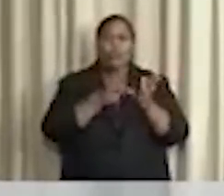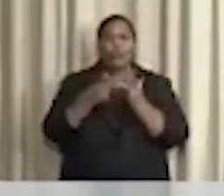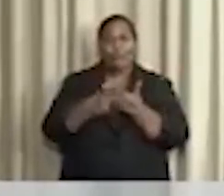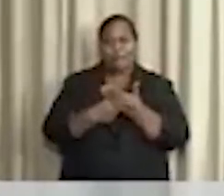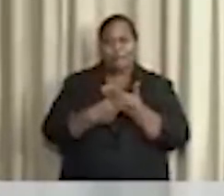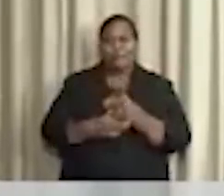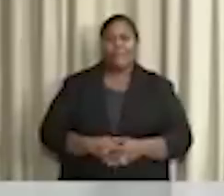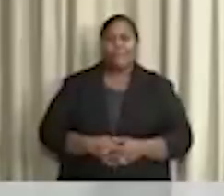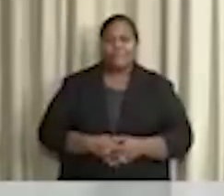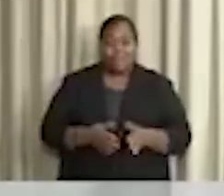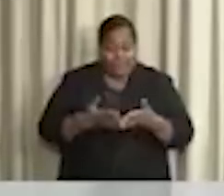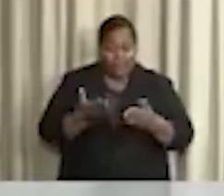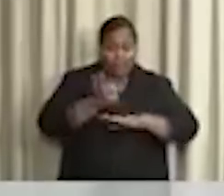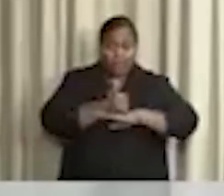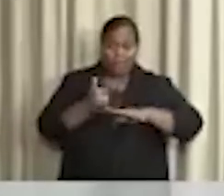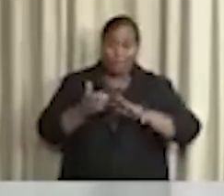Cabinet has approved,